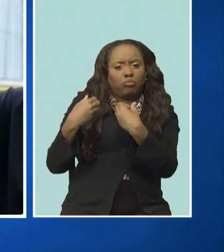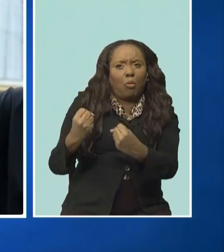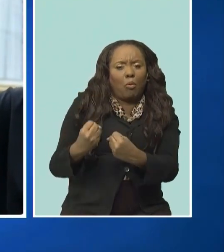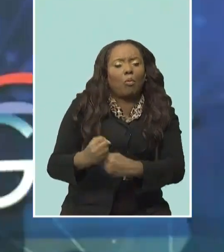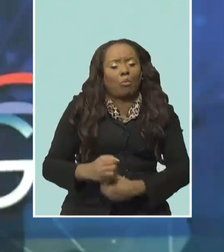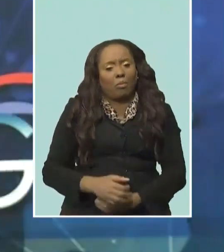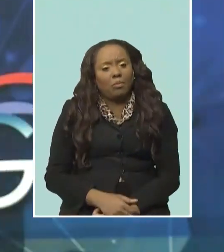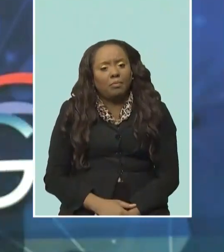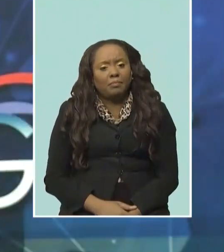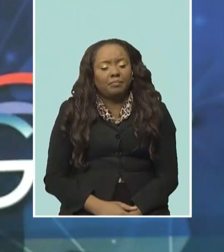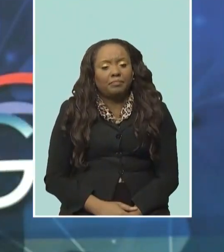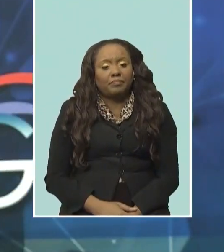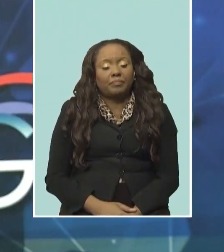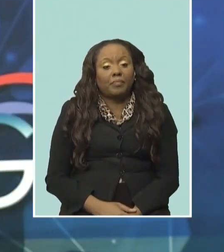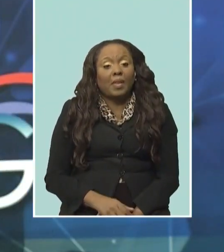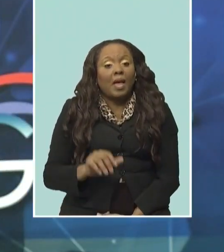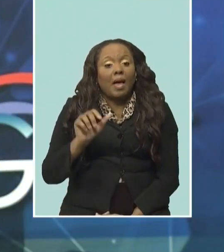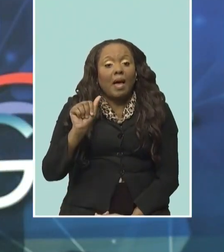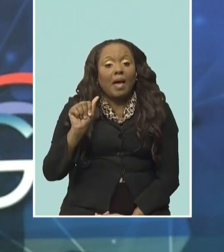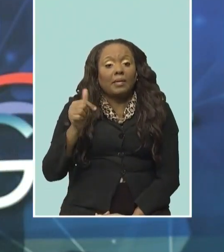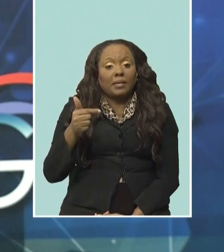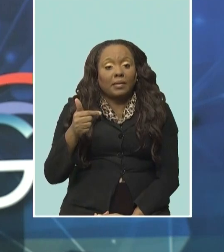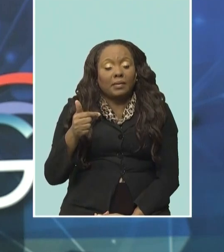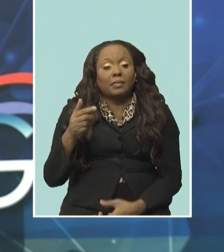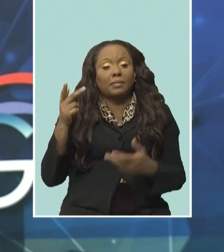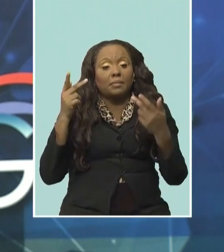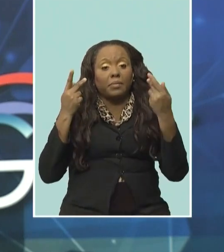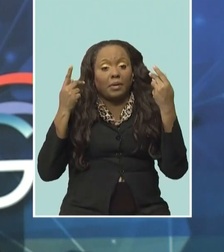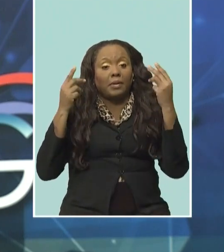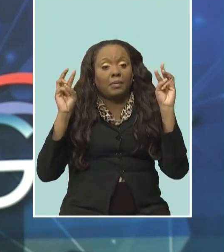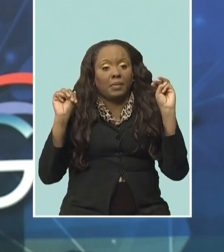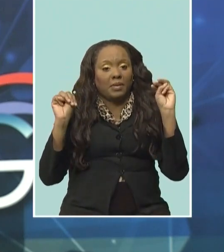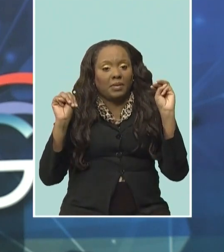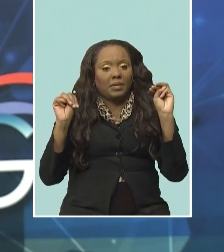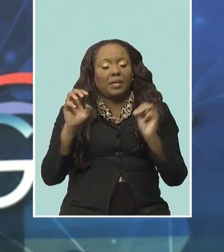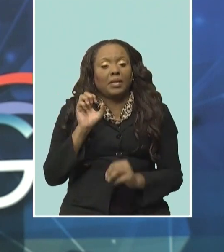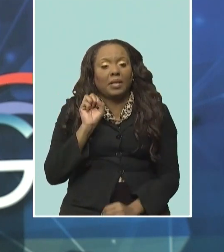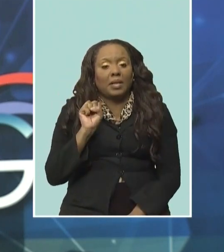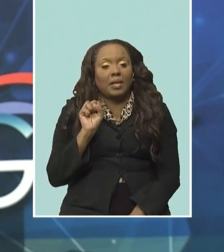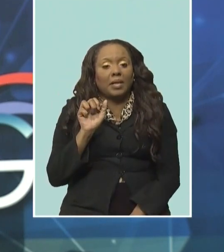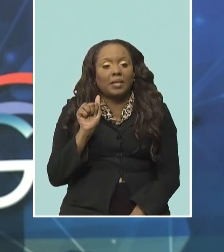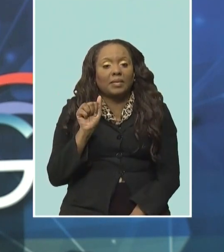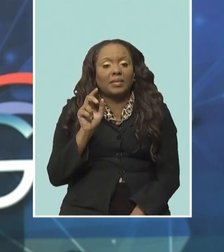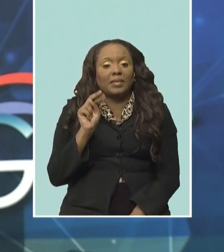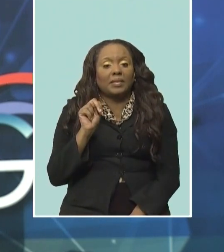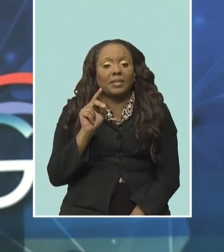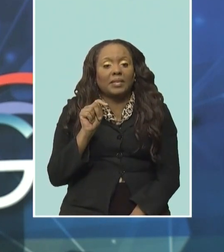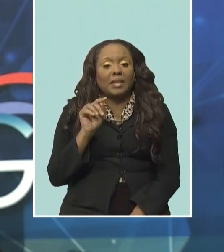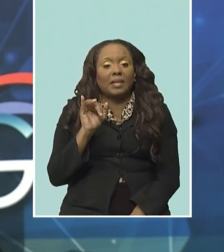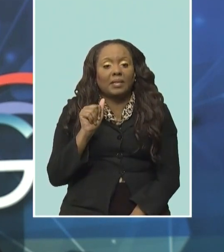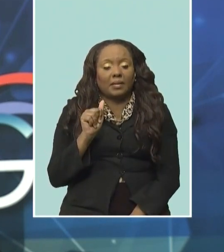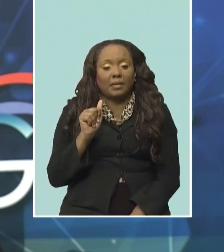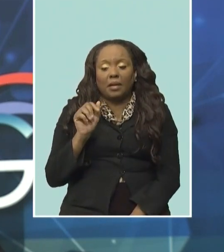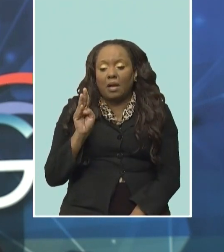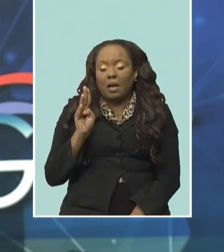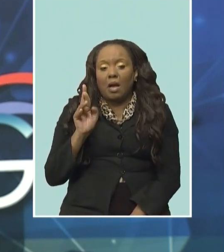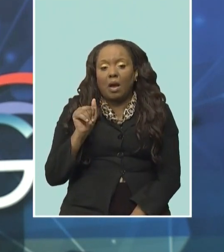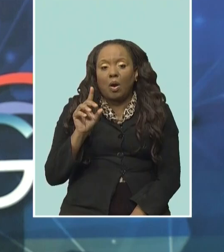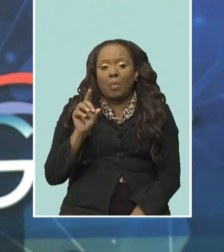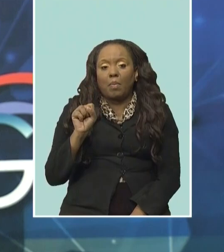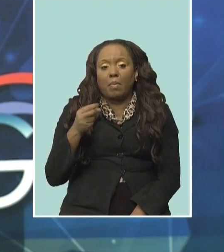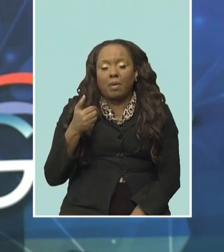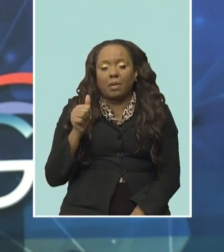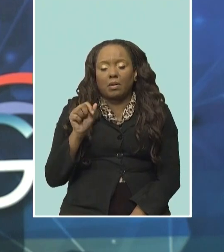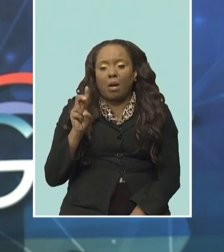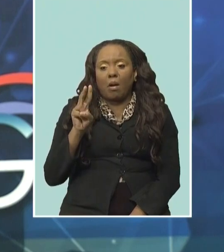News. Acting Prime Minister Santia Bradshaw toured impacted areas in St. Lucie from Pie Corner to Spring